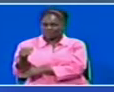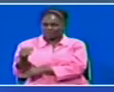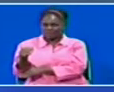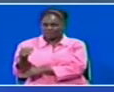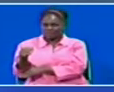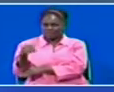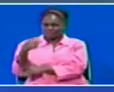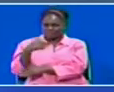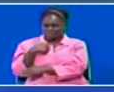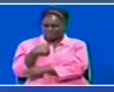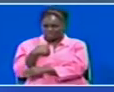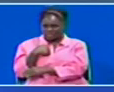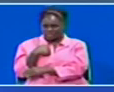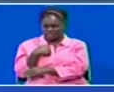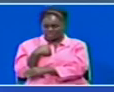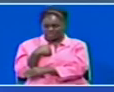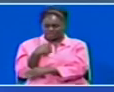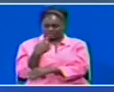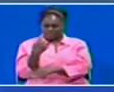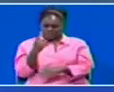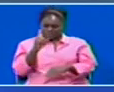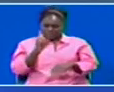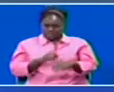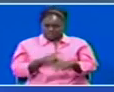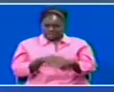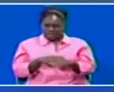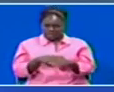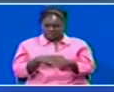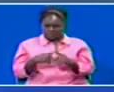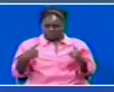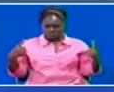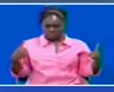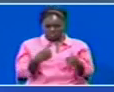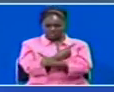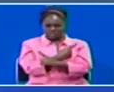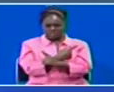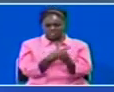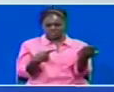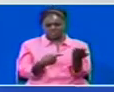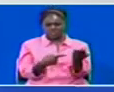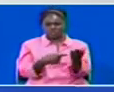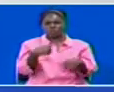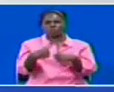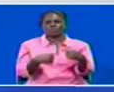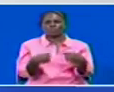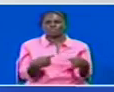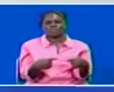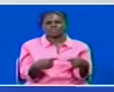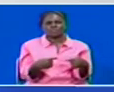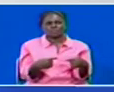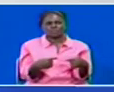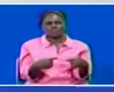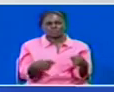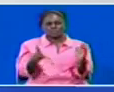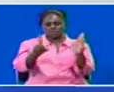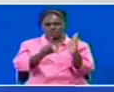I'm calling for logic here. Yeah. That one, we differentiate technical processes that are by